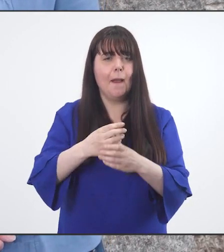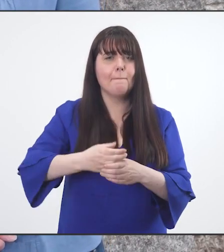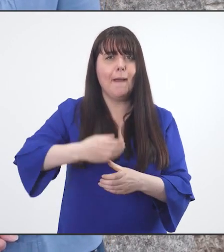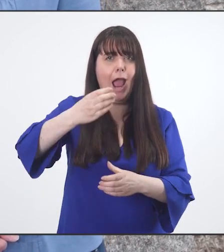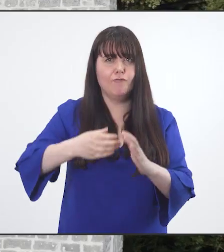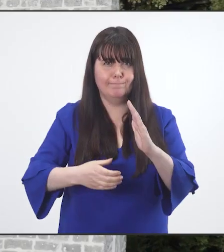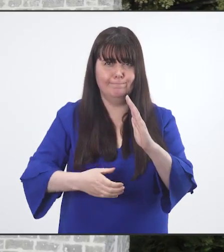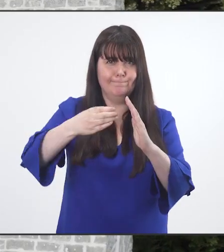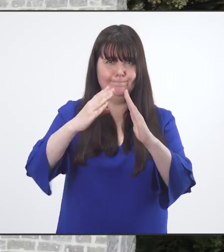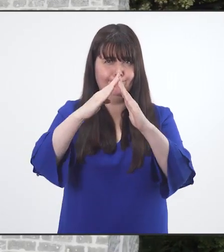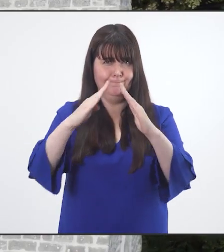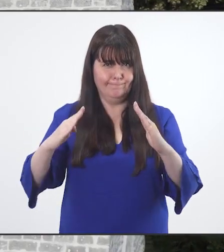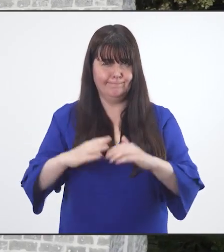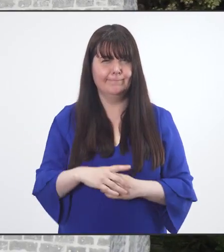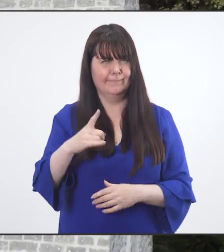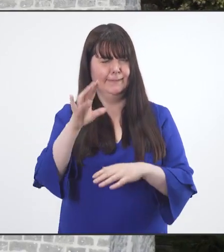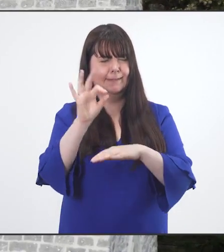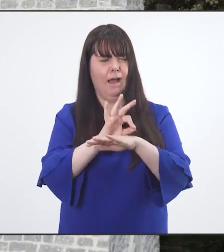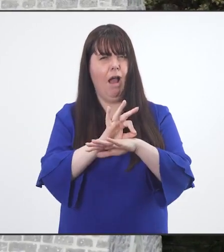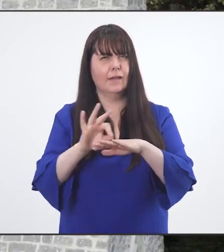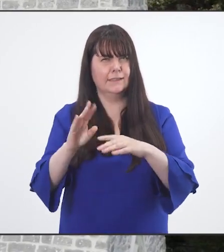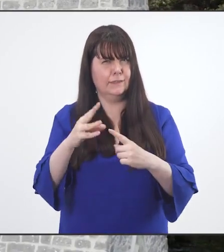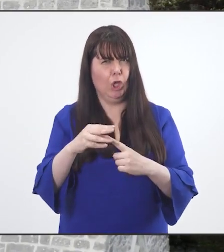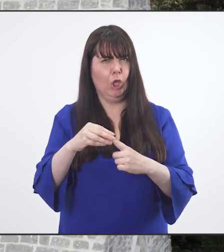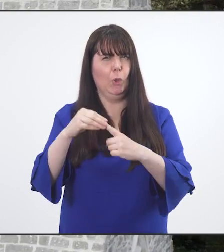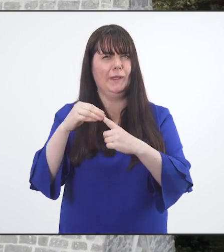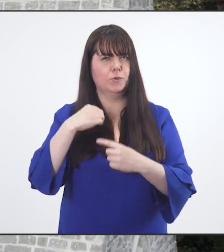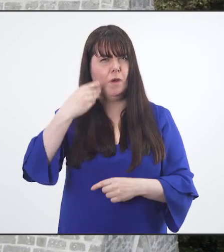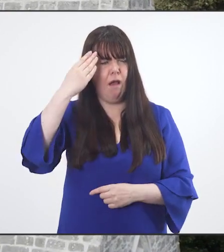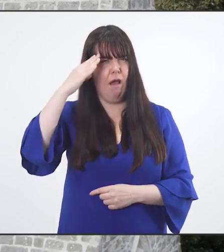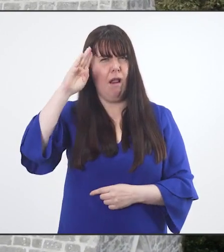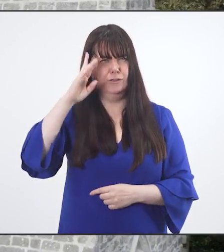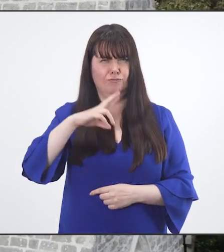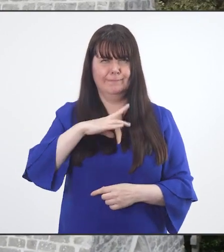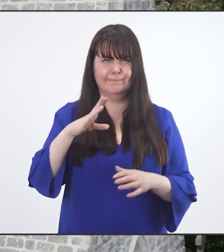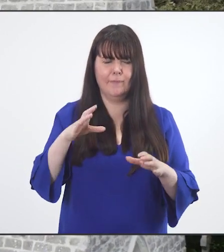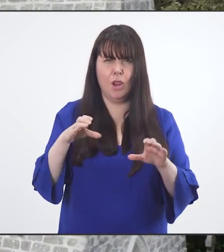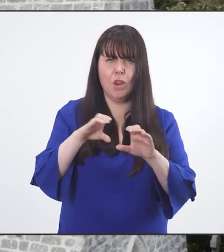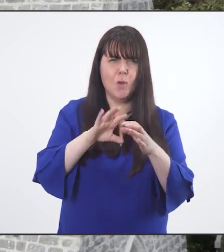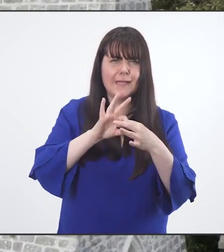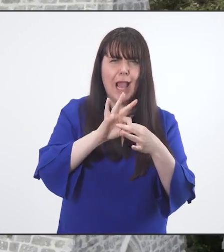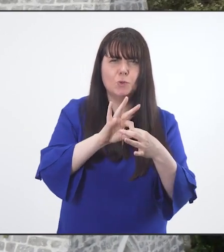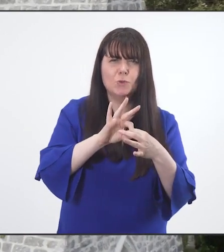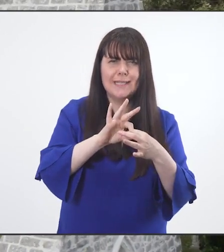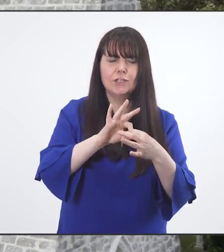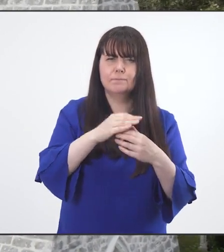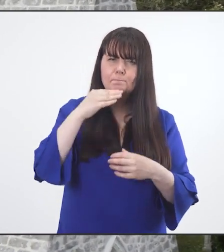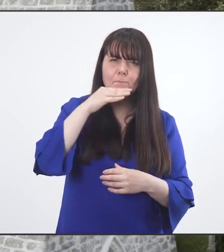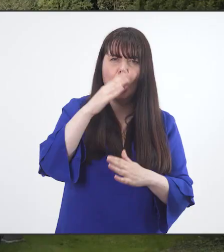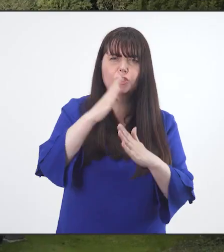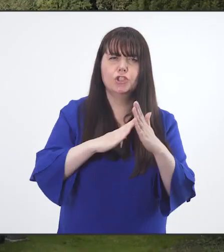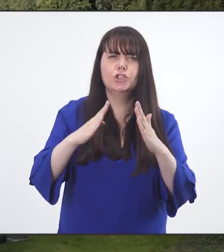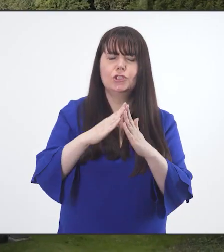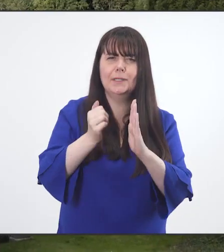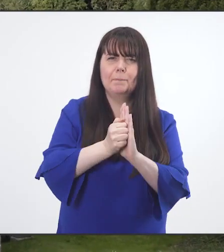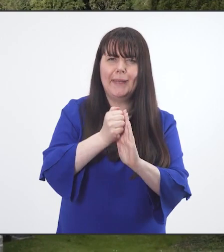the oratory. We can recognise that by its very steep pitched stone roof, supported by a barrel vault.